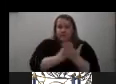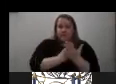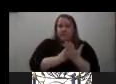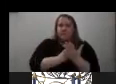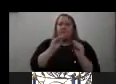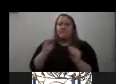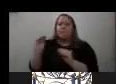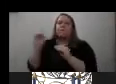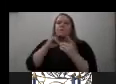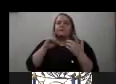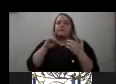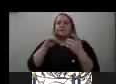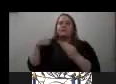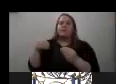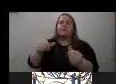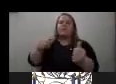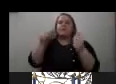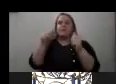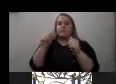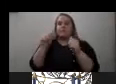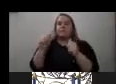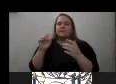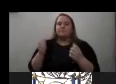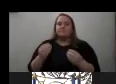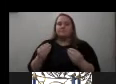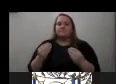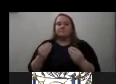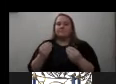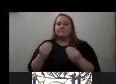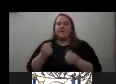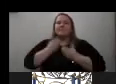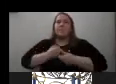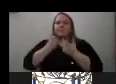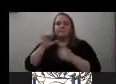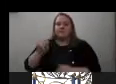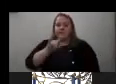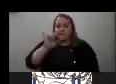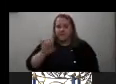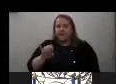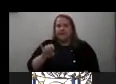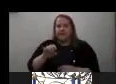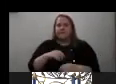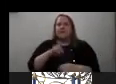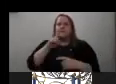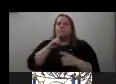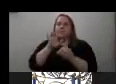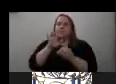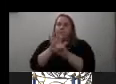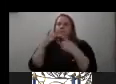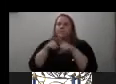very fluid and lush and expressive style of movement that was popular in the Romantic